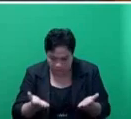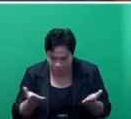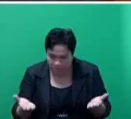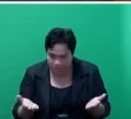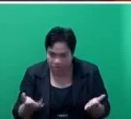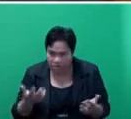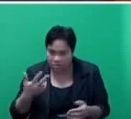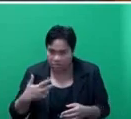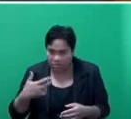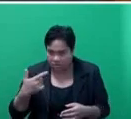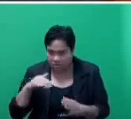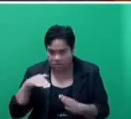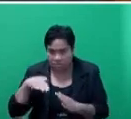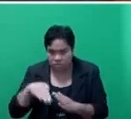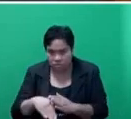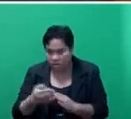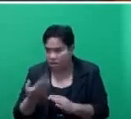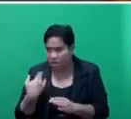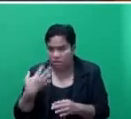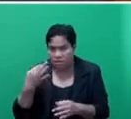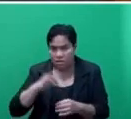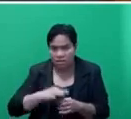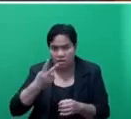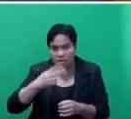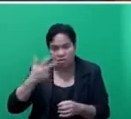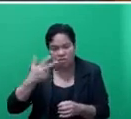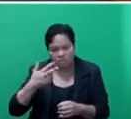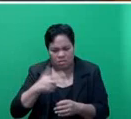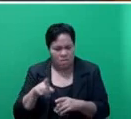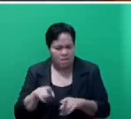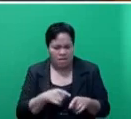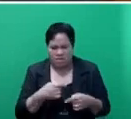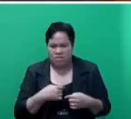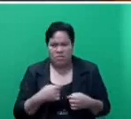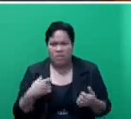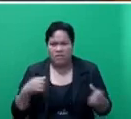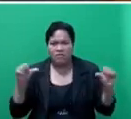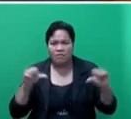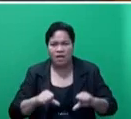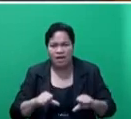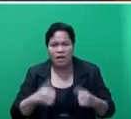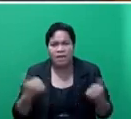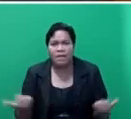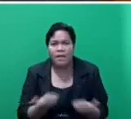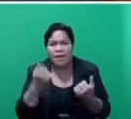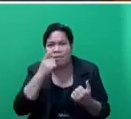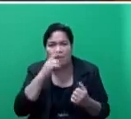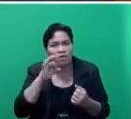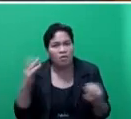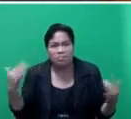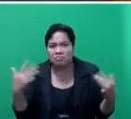last election that we are failing in that area. Too many people did not come out to